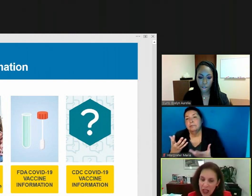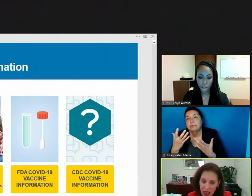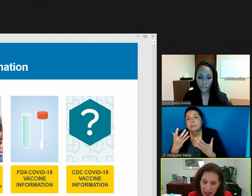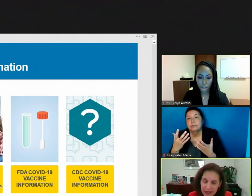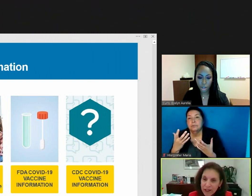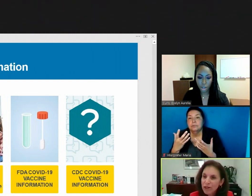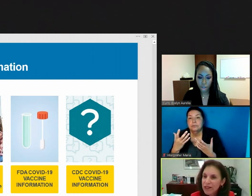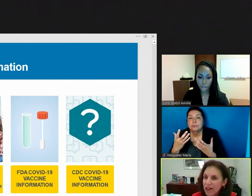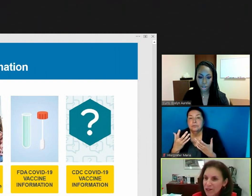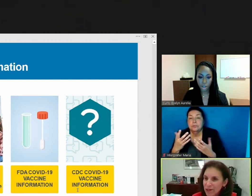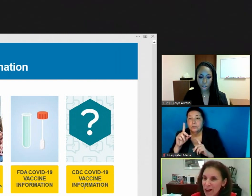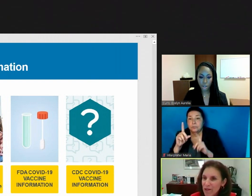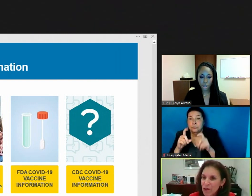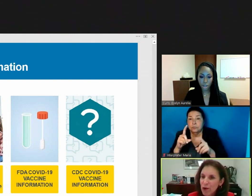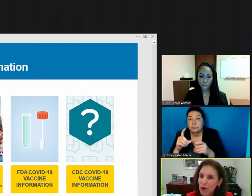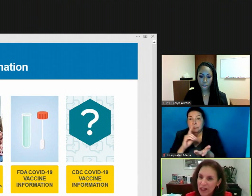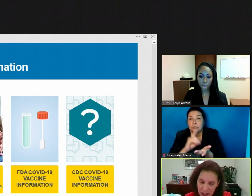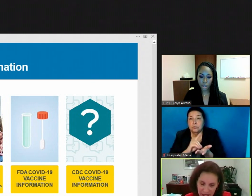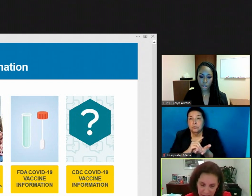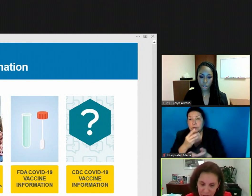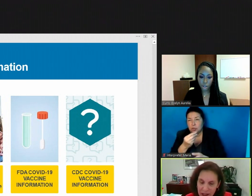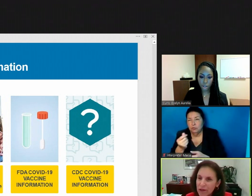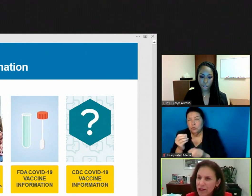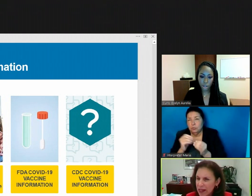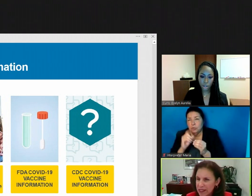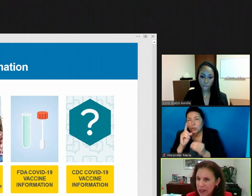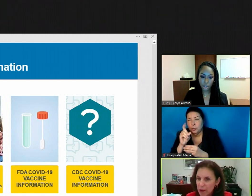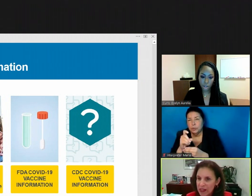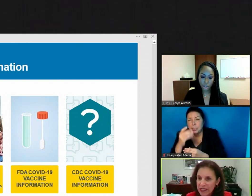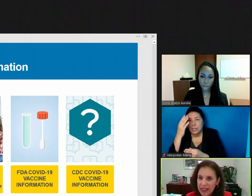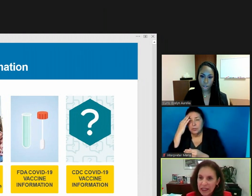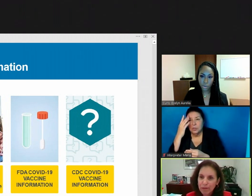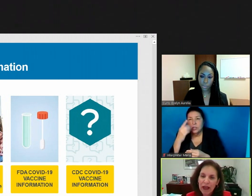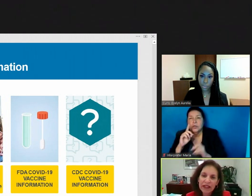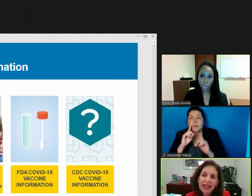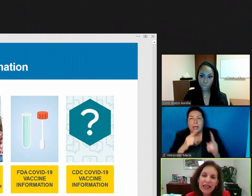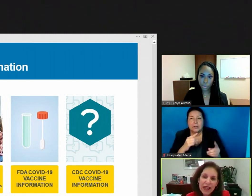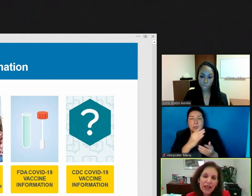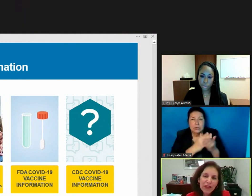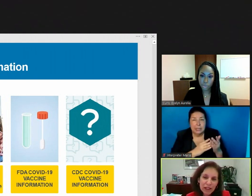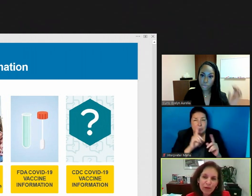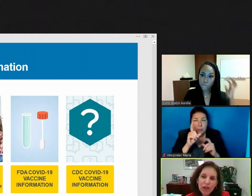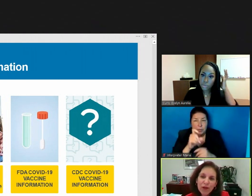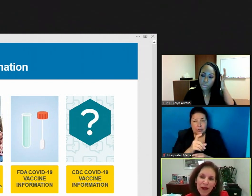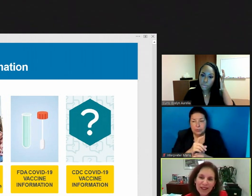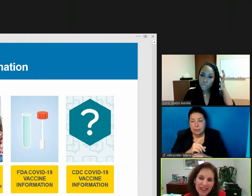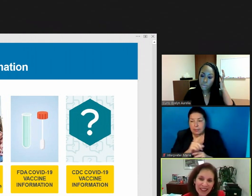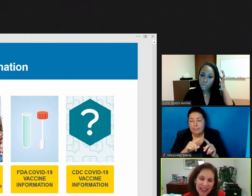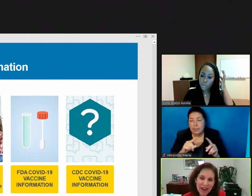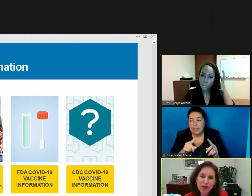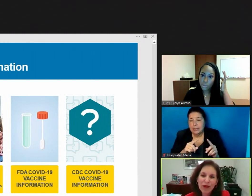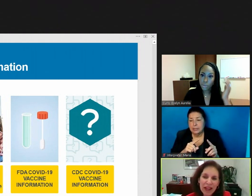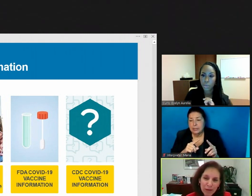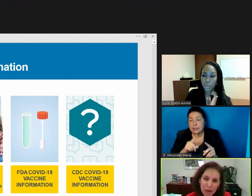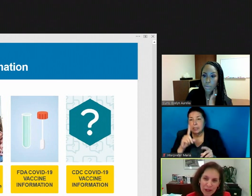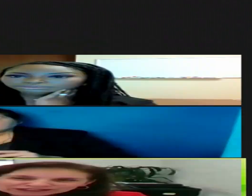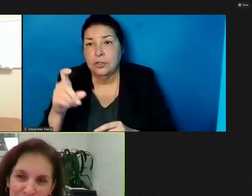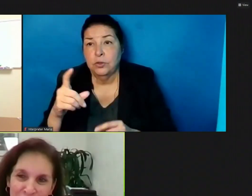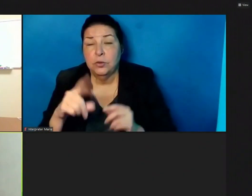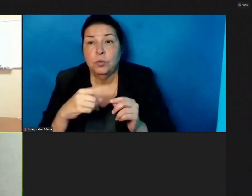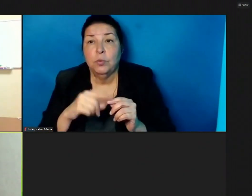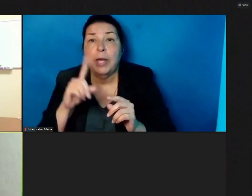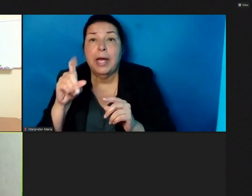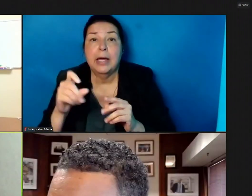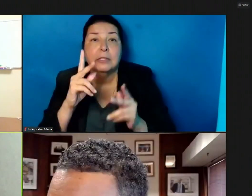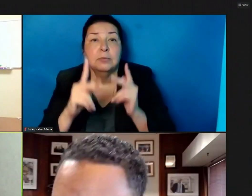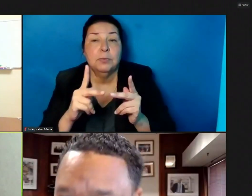to ask you, Doctor, a few more questions. I know that you've addressed some of these things, but these were the questions that when we asked people to